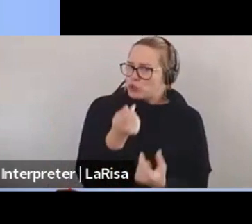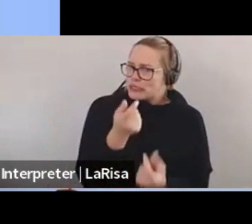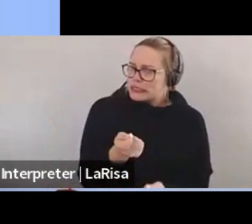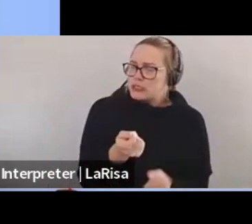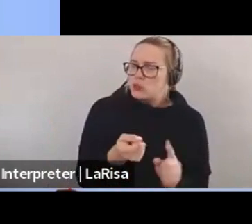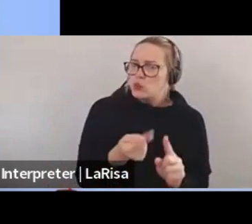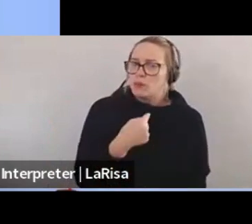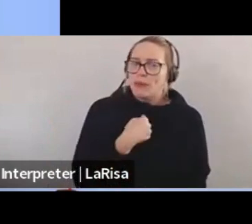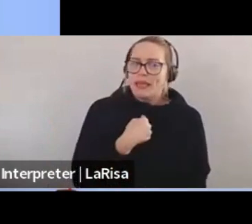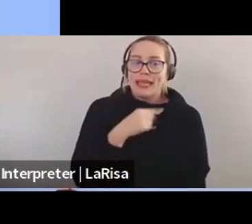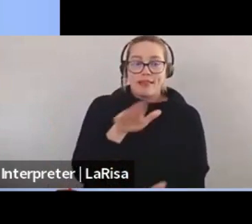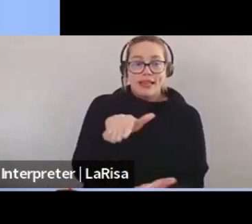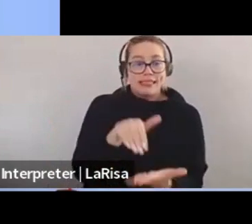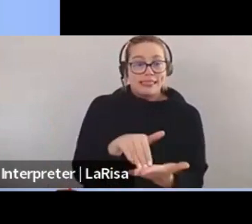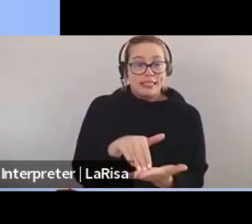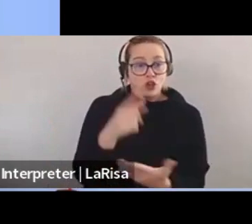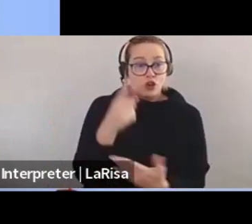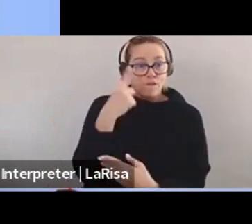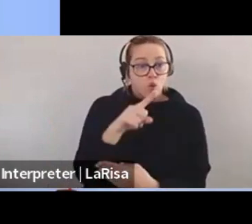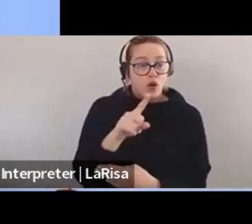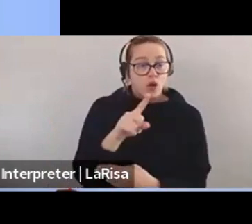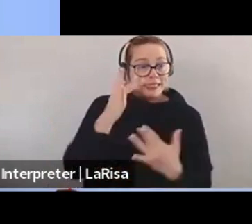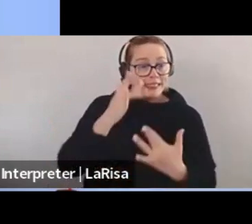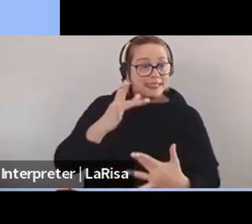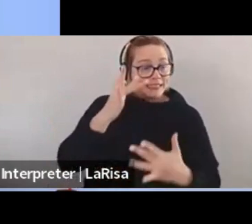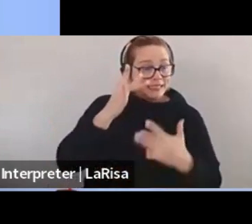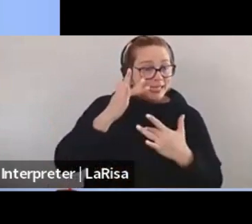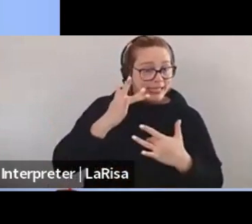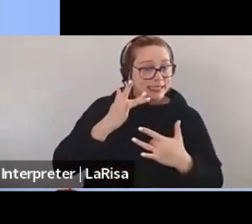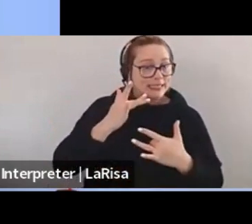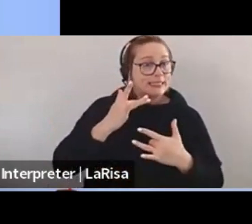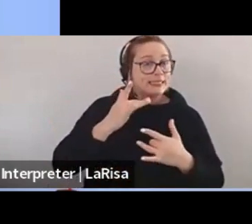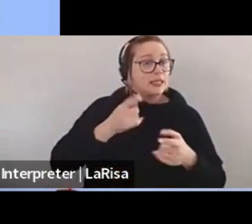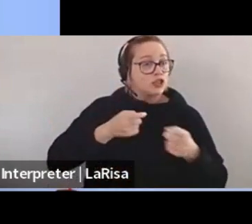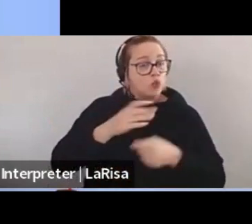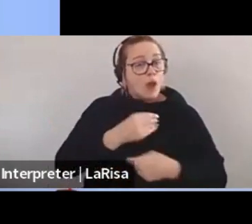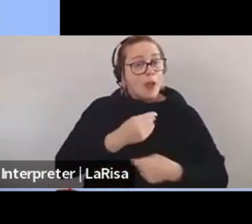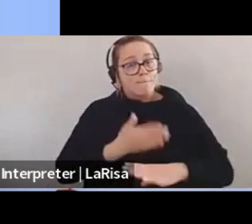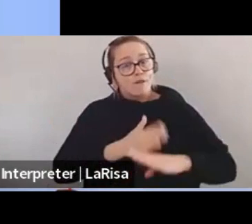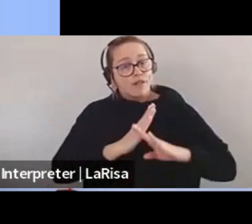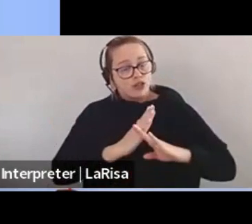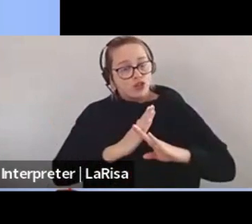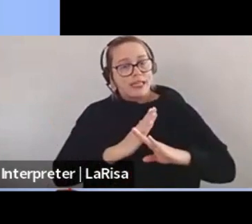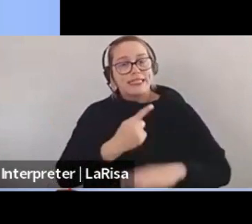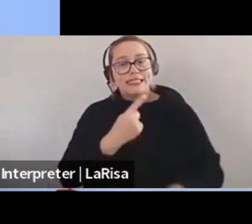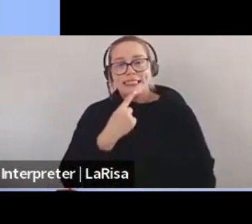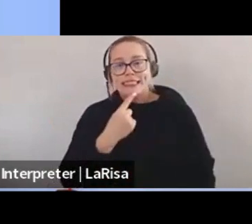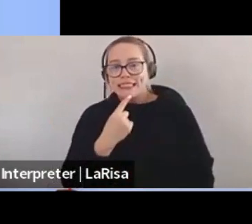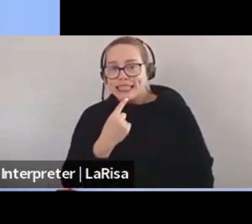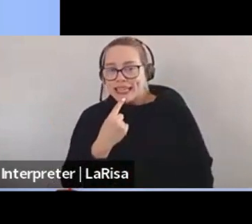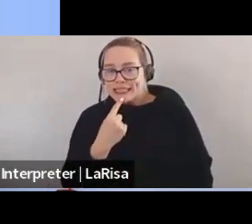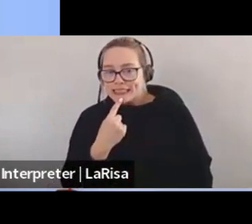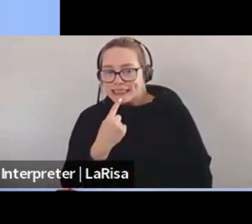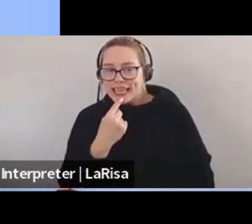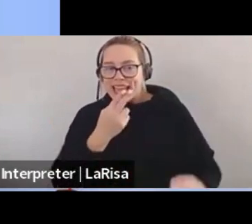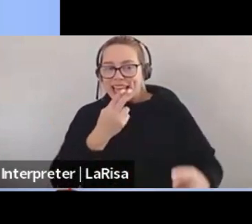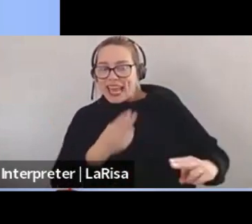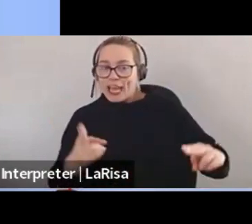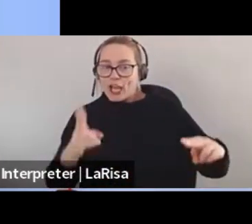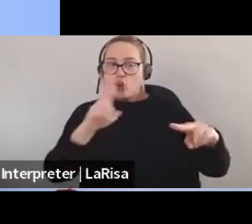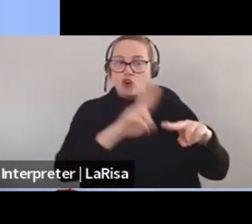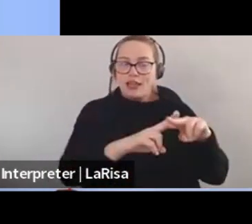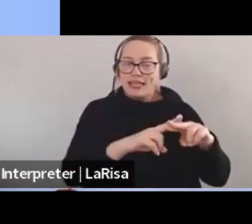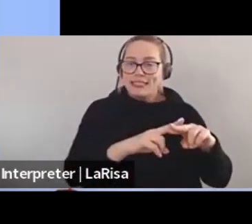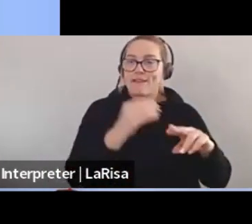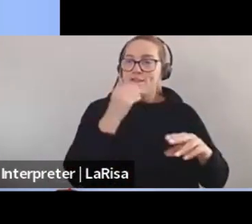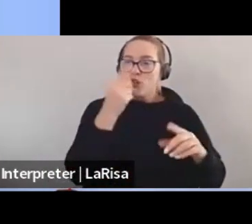Something that I think is really interesting is that the Center for Disease Control and Prevention reports that the prevalence of food